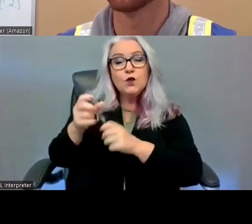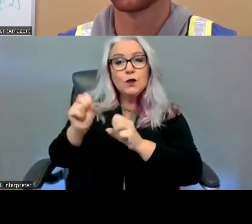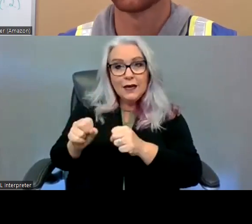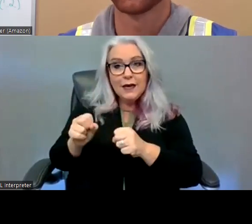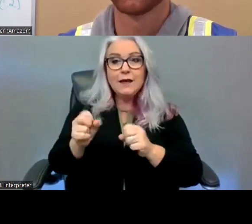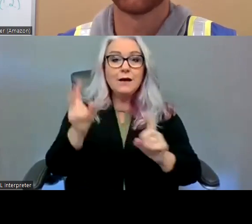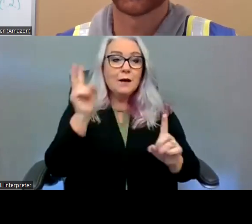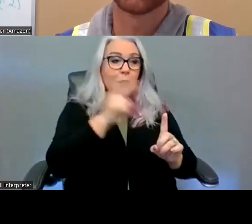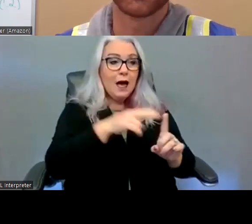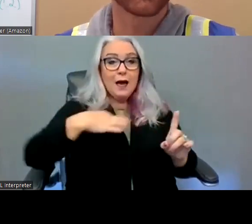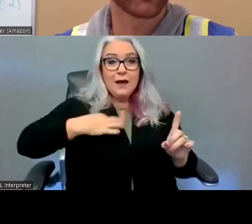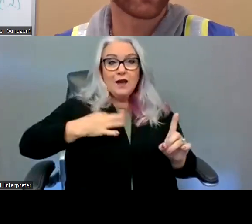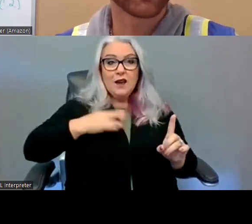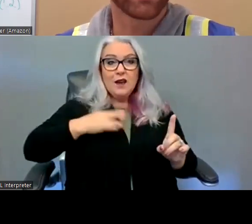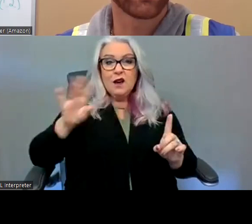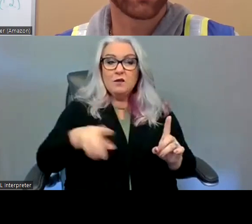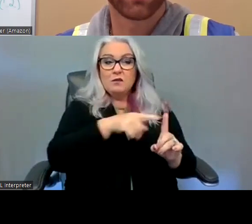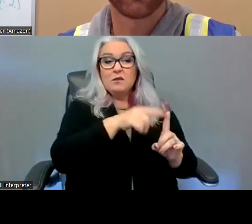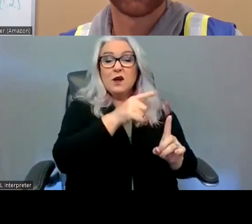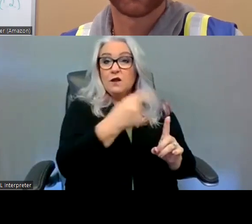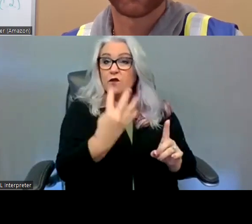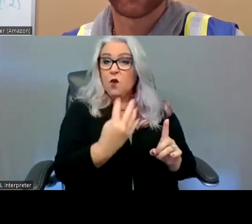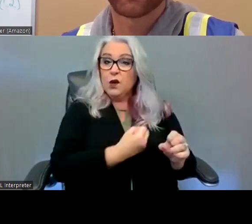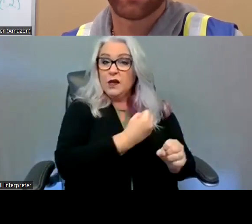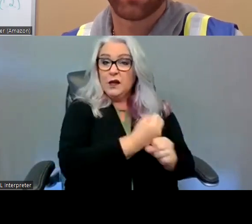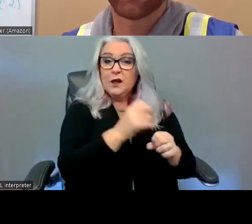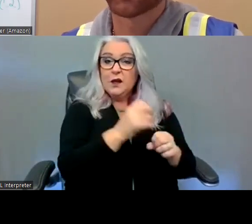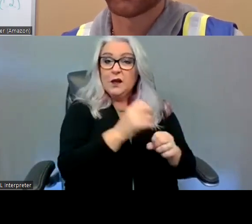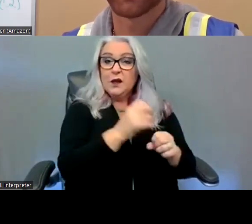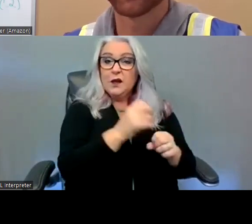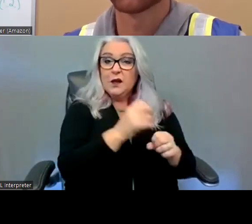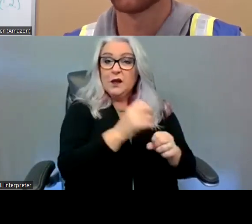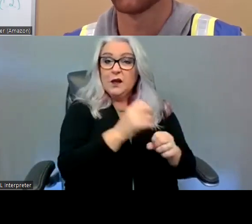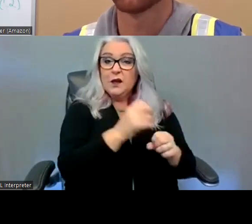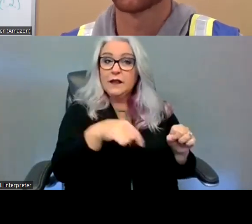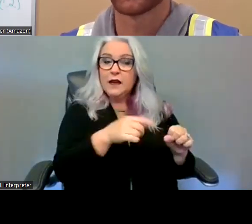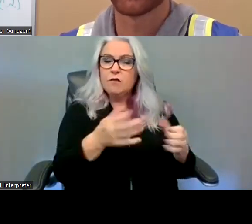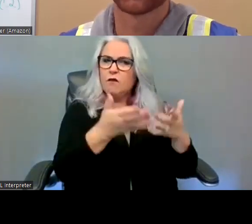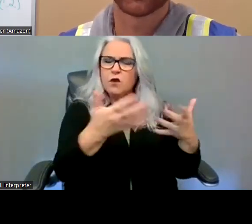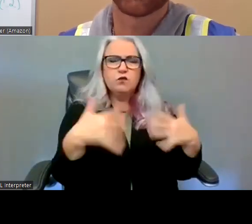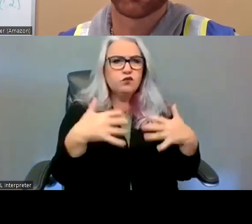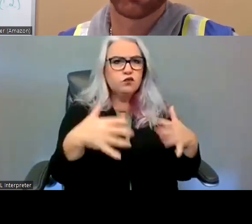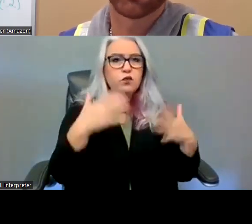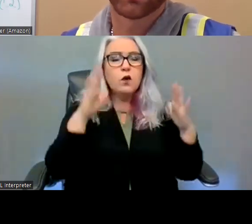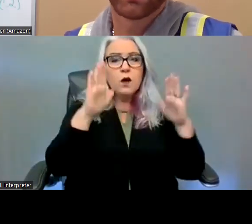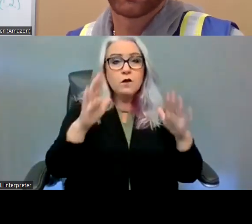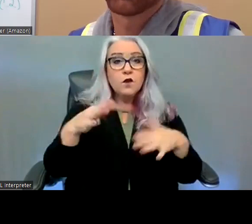that's something very unique about Amazon. They offer great benefits. They offer great opportunity for growth. And whether